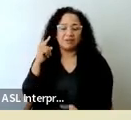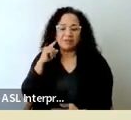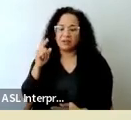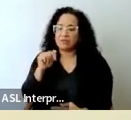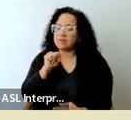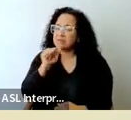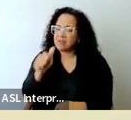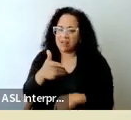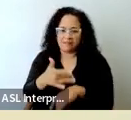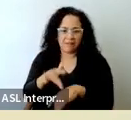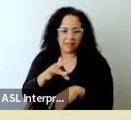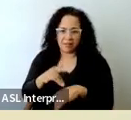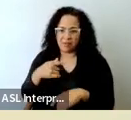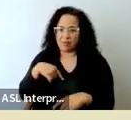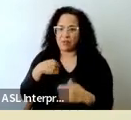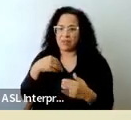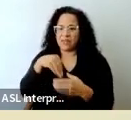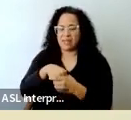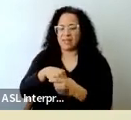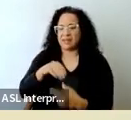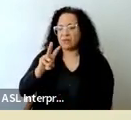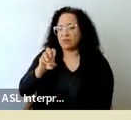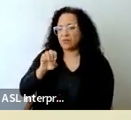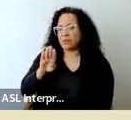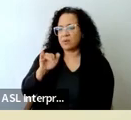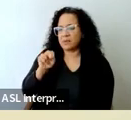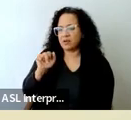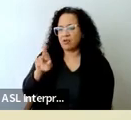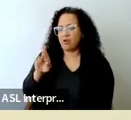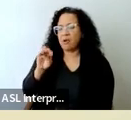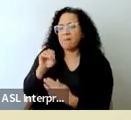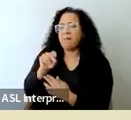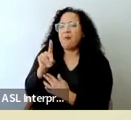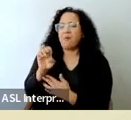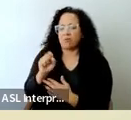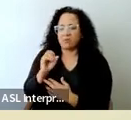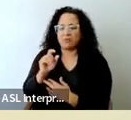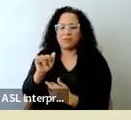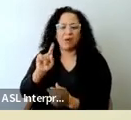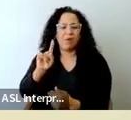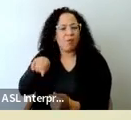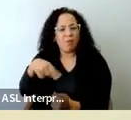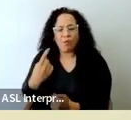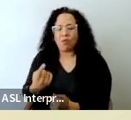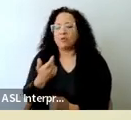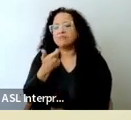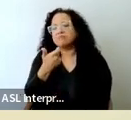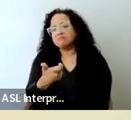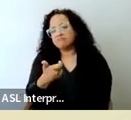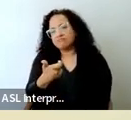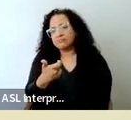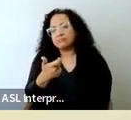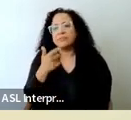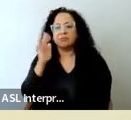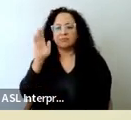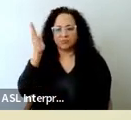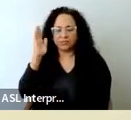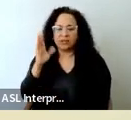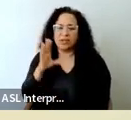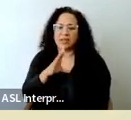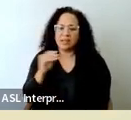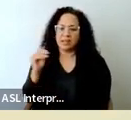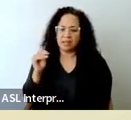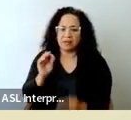available. We are in webinar mode, so you will only be able to see the presenters